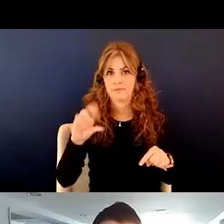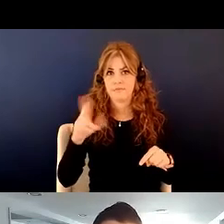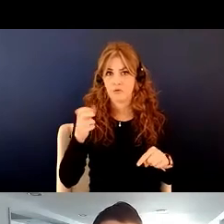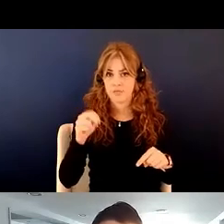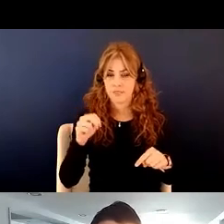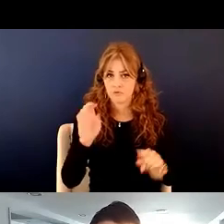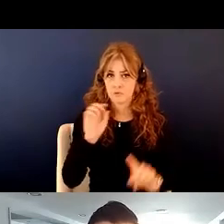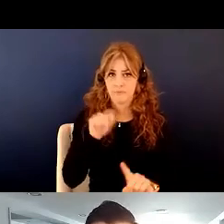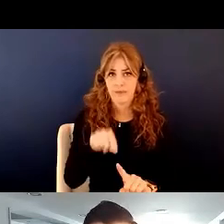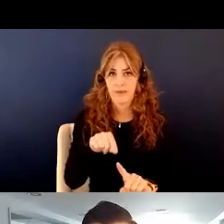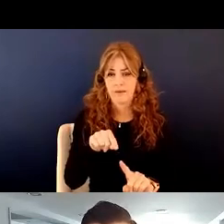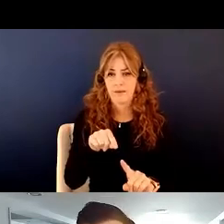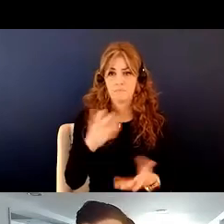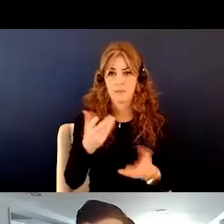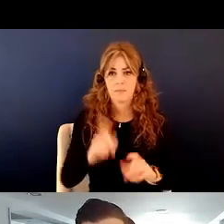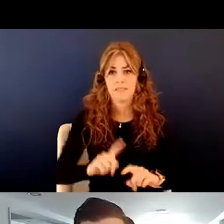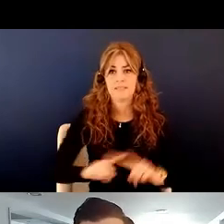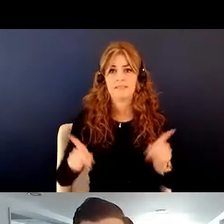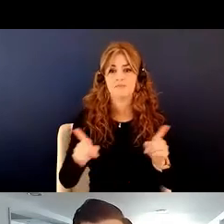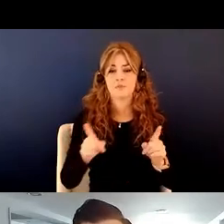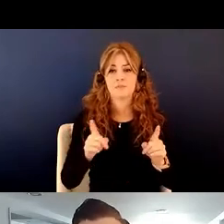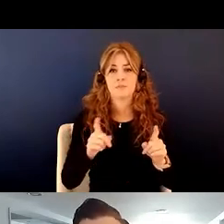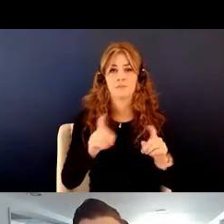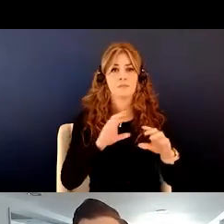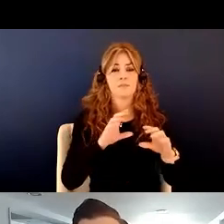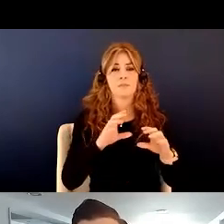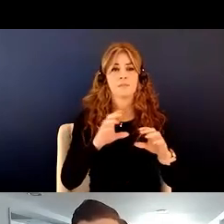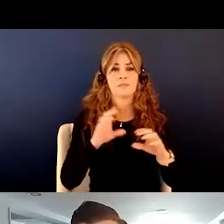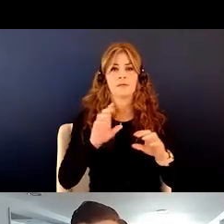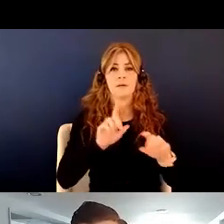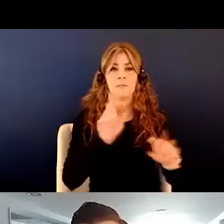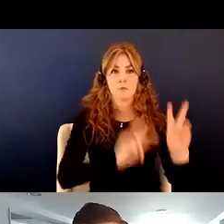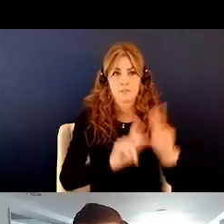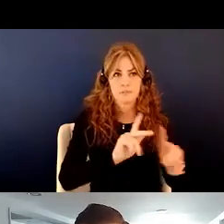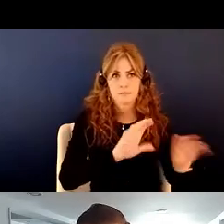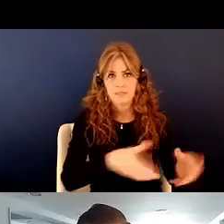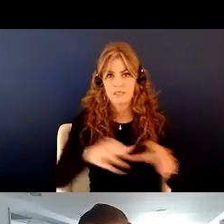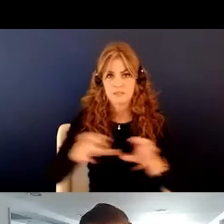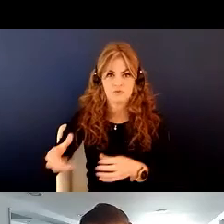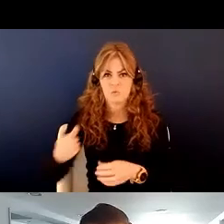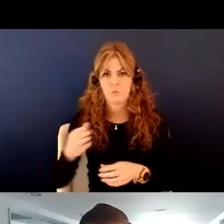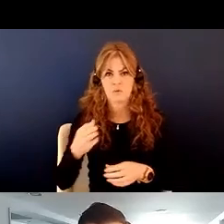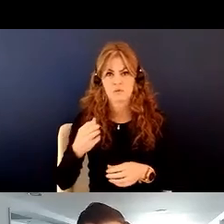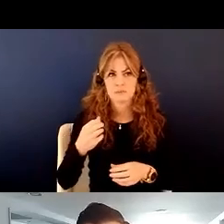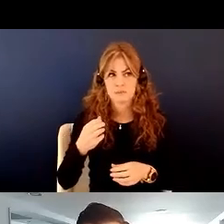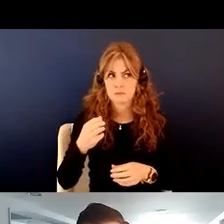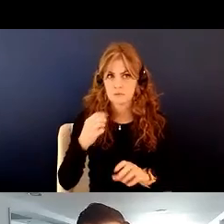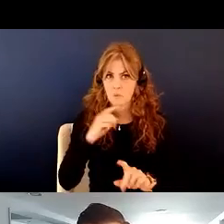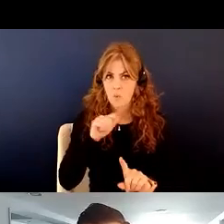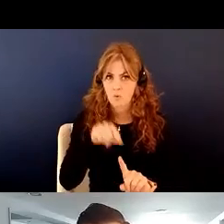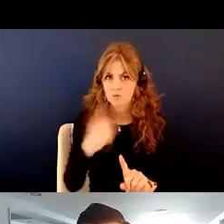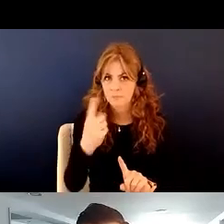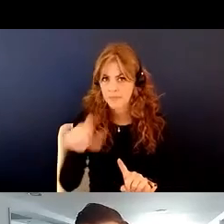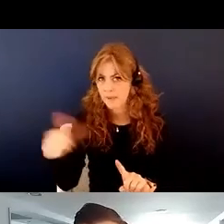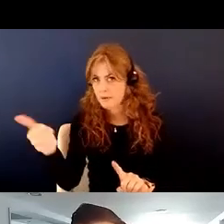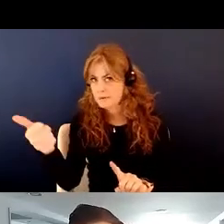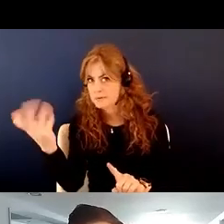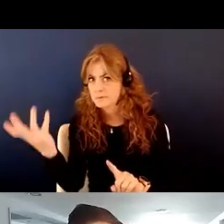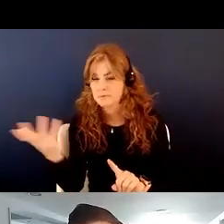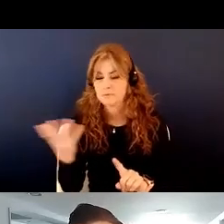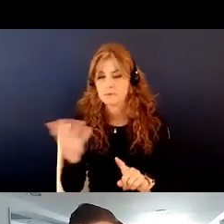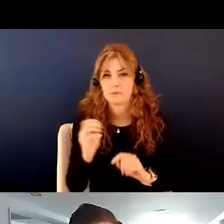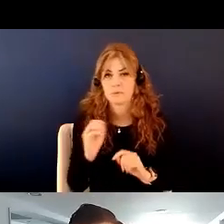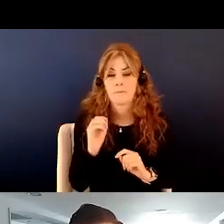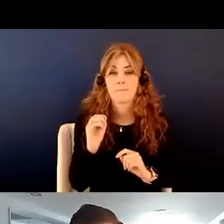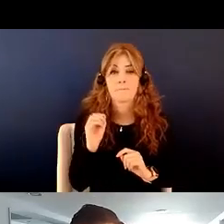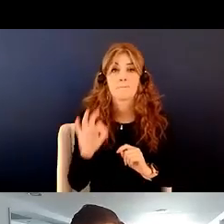due to having different samples of participants, or is it something else? If all we think if